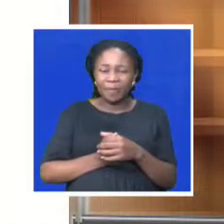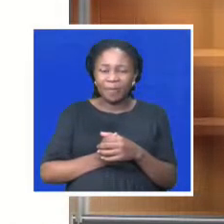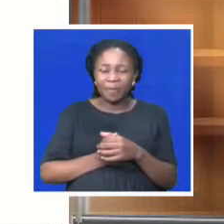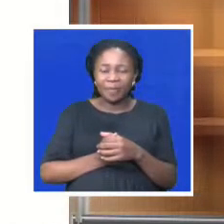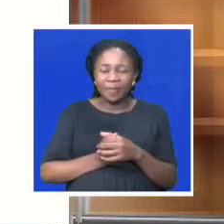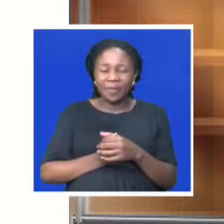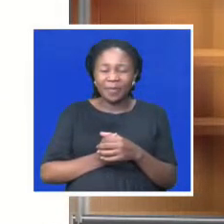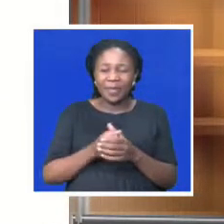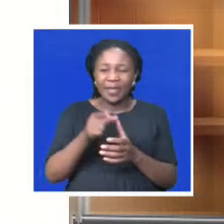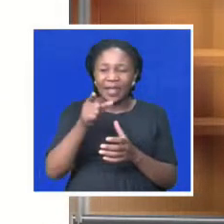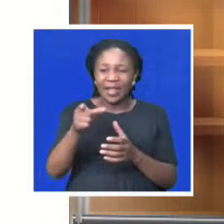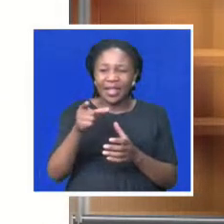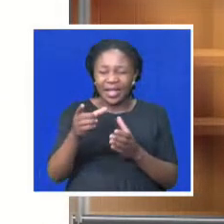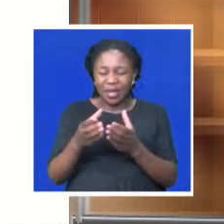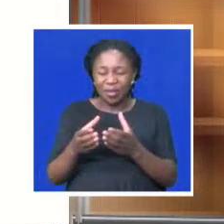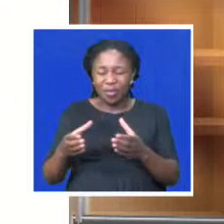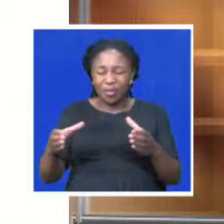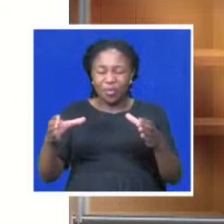hearing.